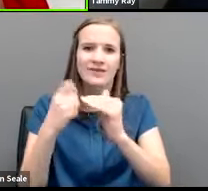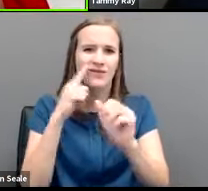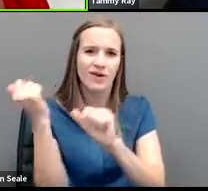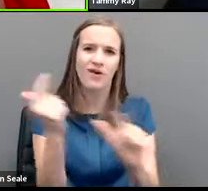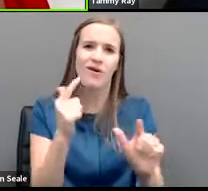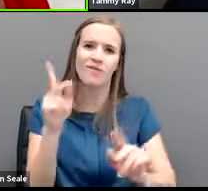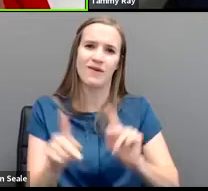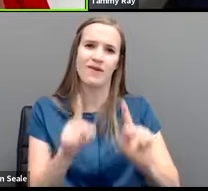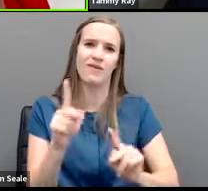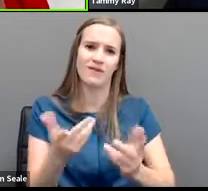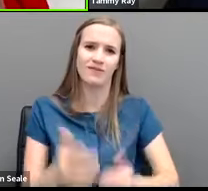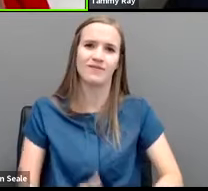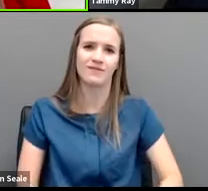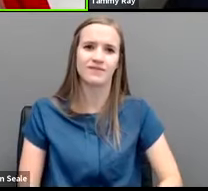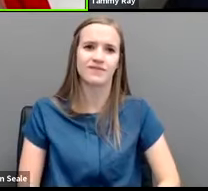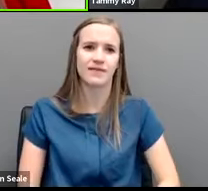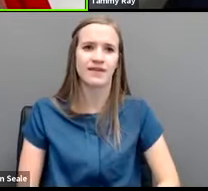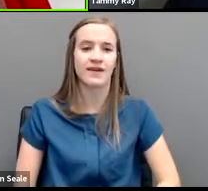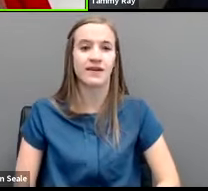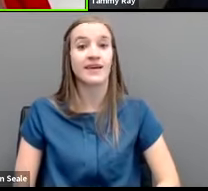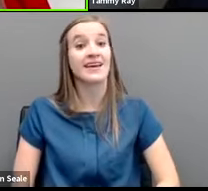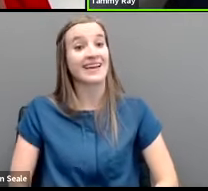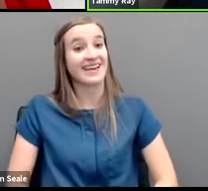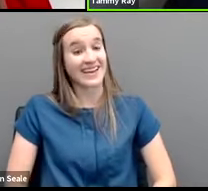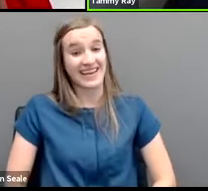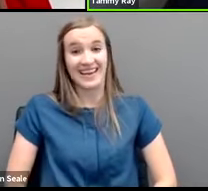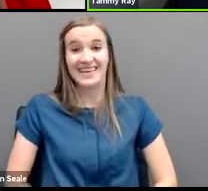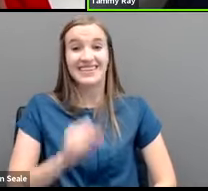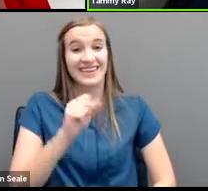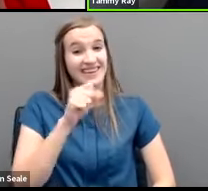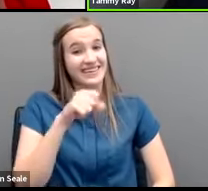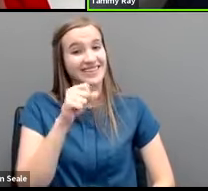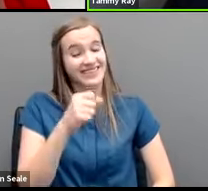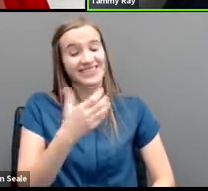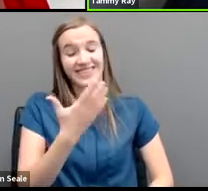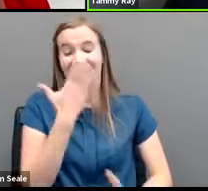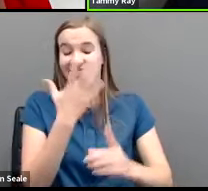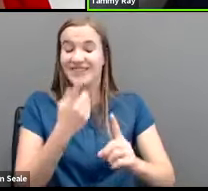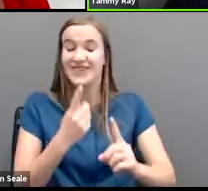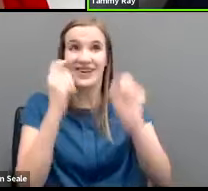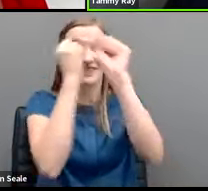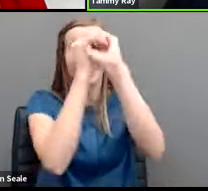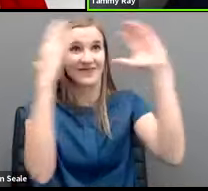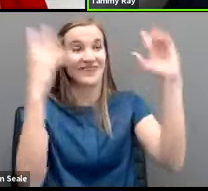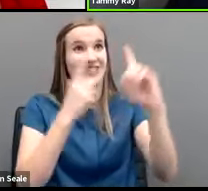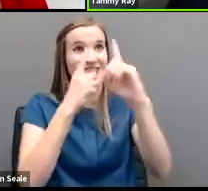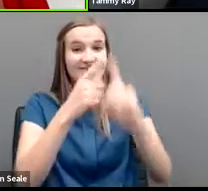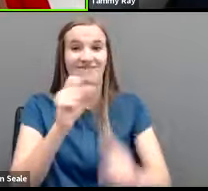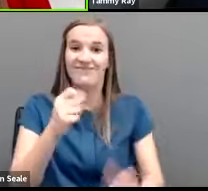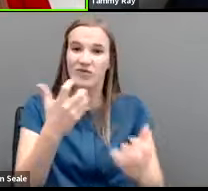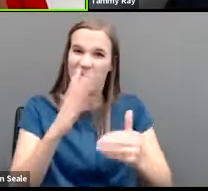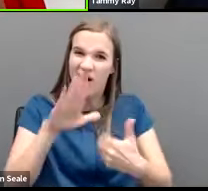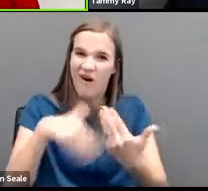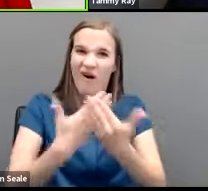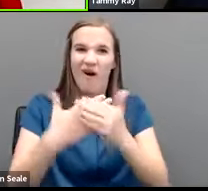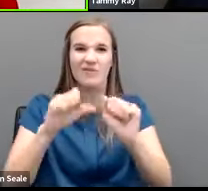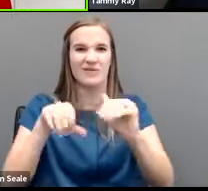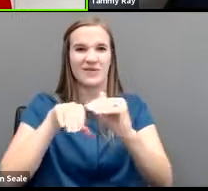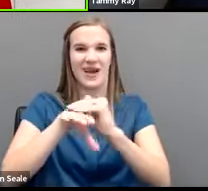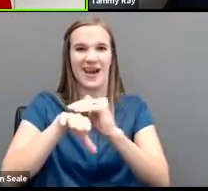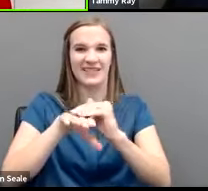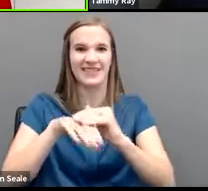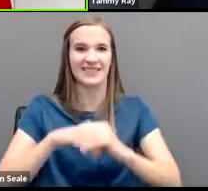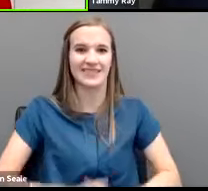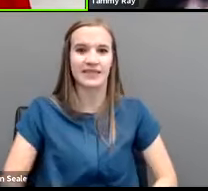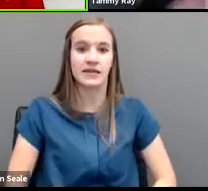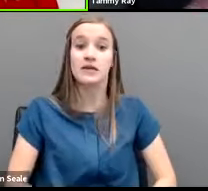that's a great vision for all of us to work towards. Thank you. So I see your button. Is